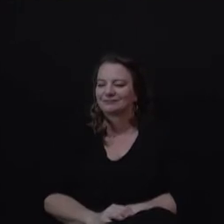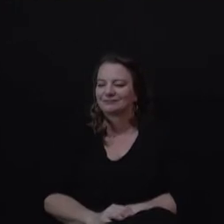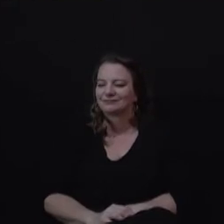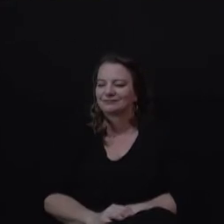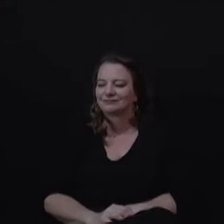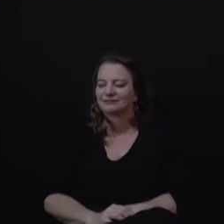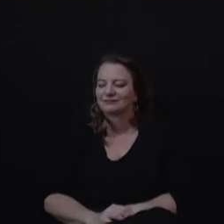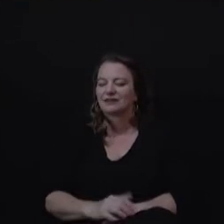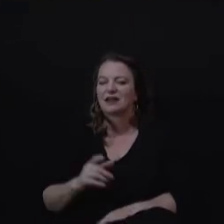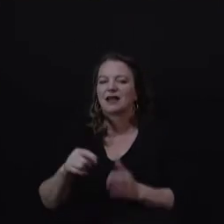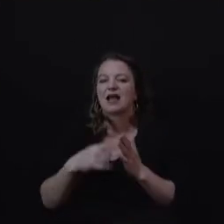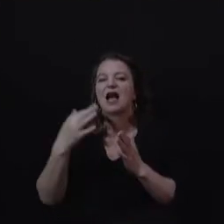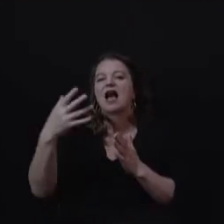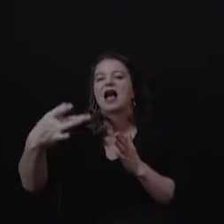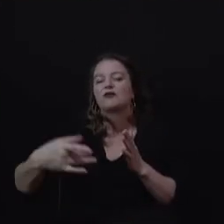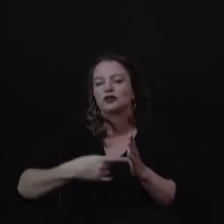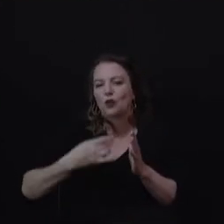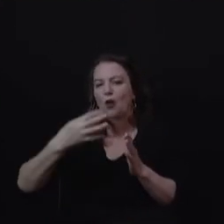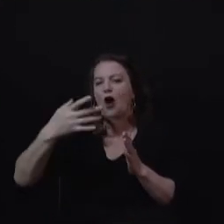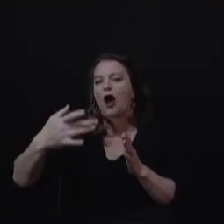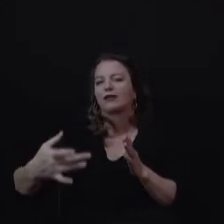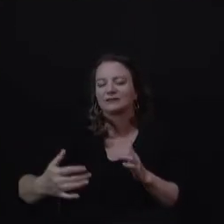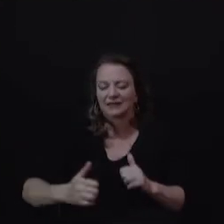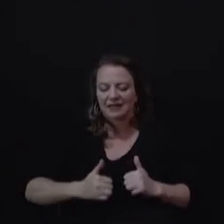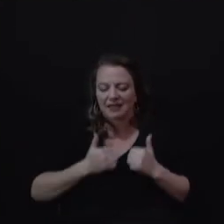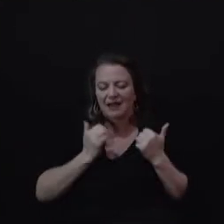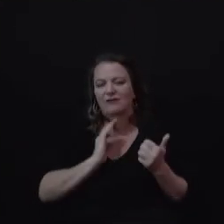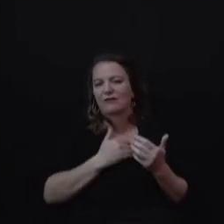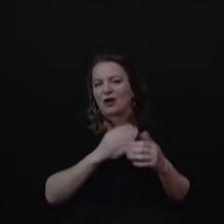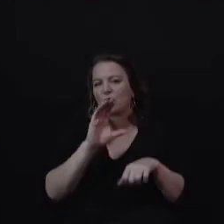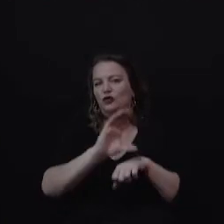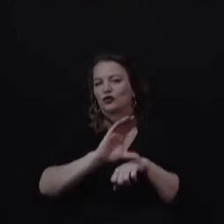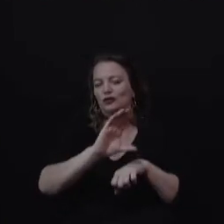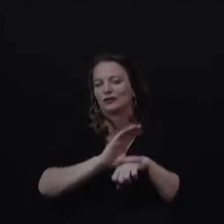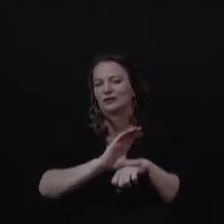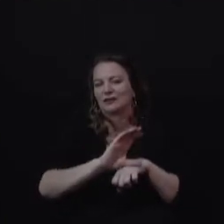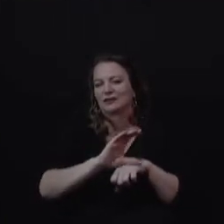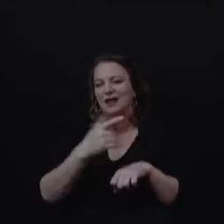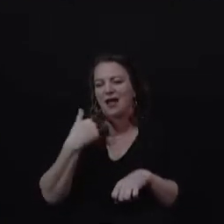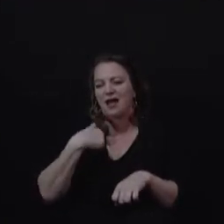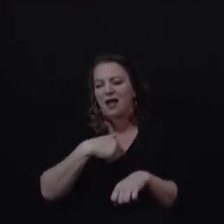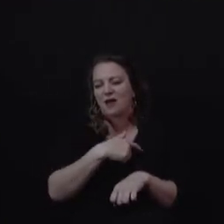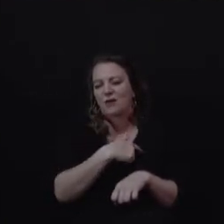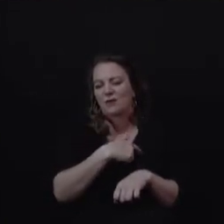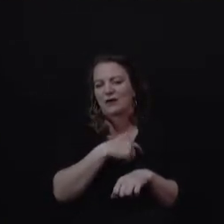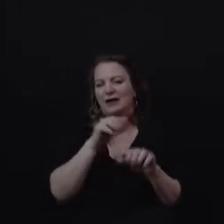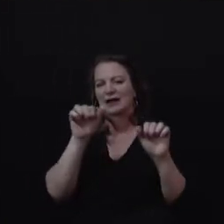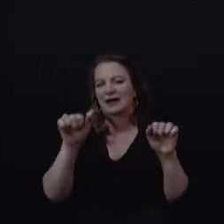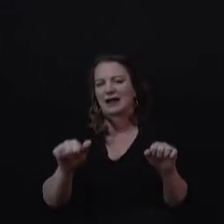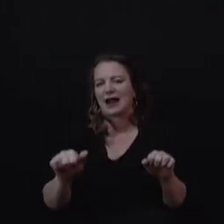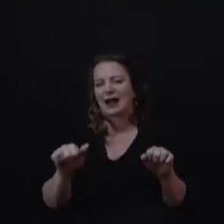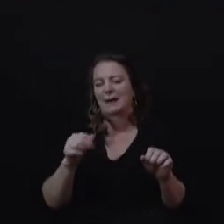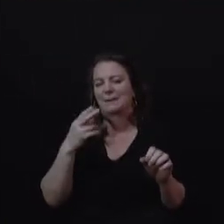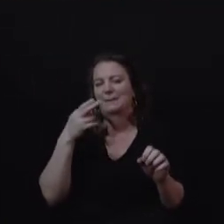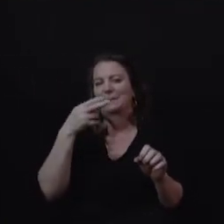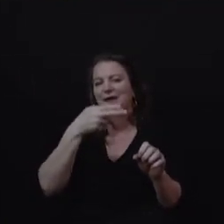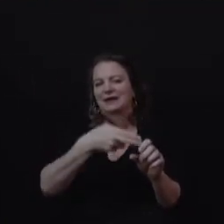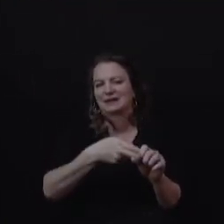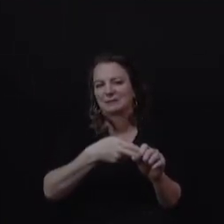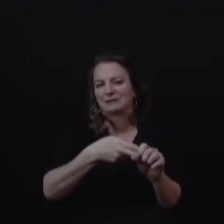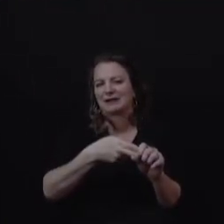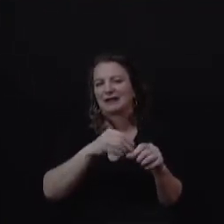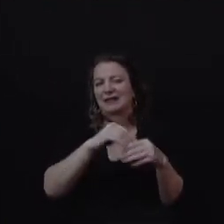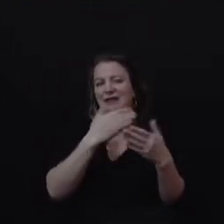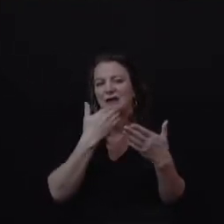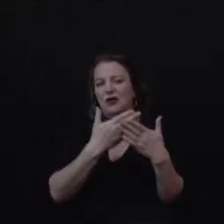Ever so often in the life and rhythm of our church, we get to participate in the good work that